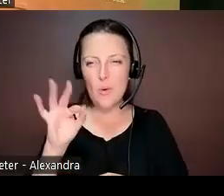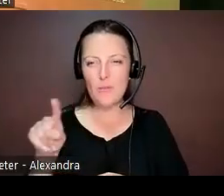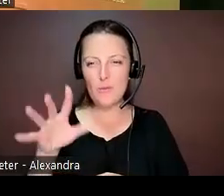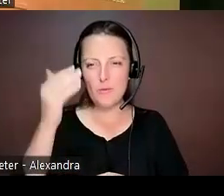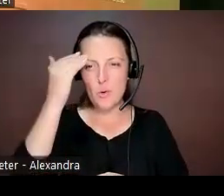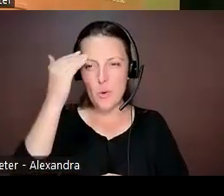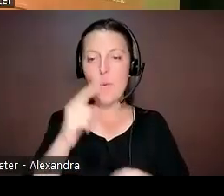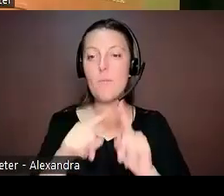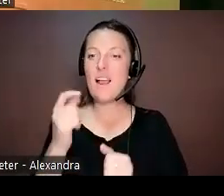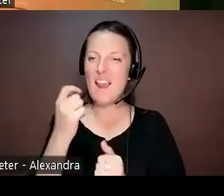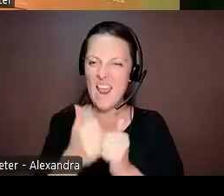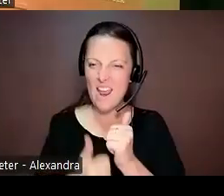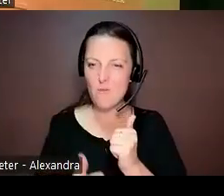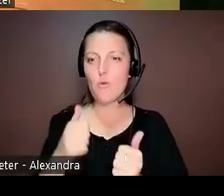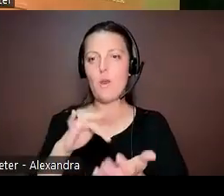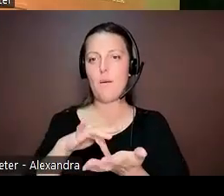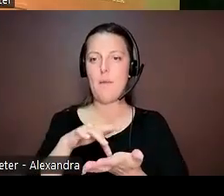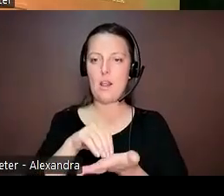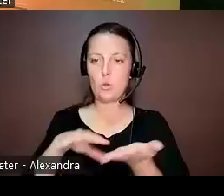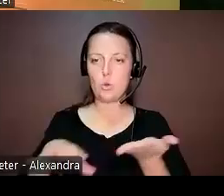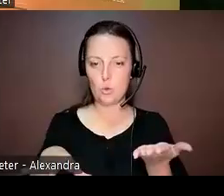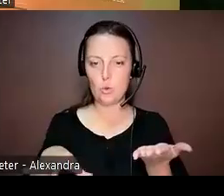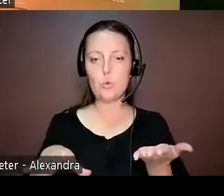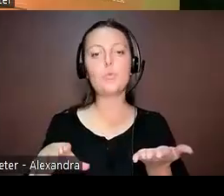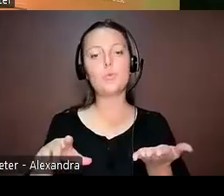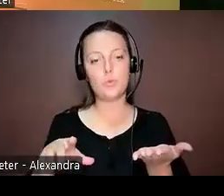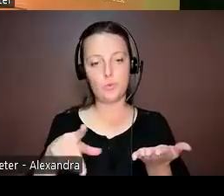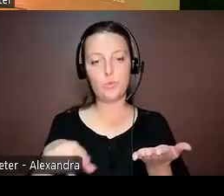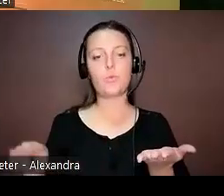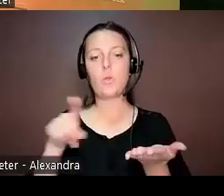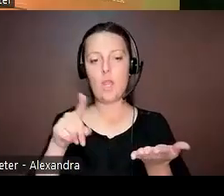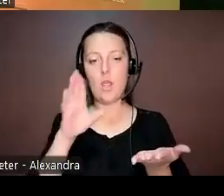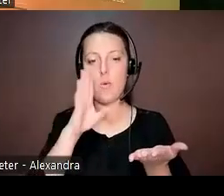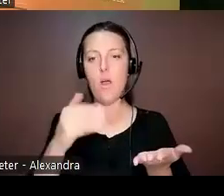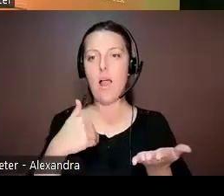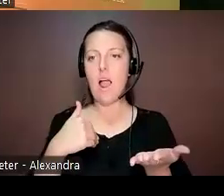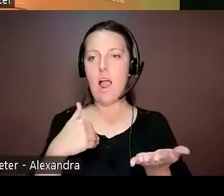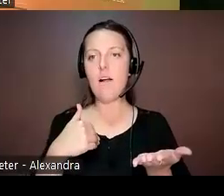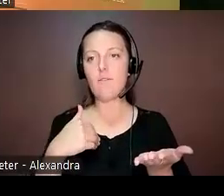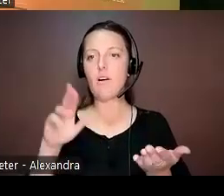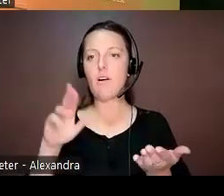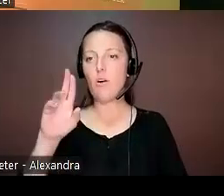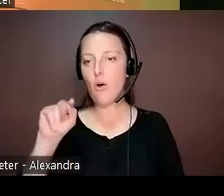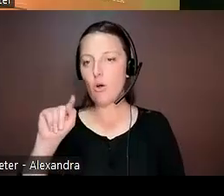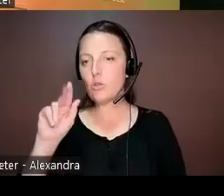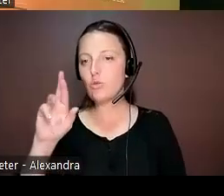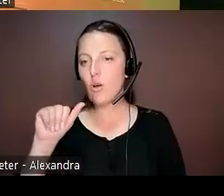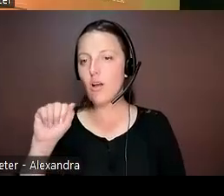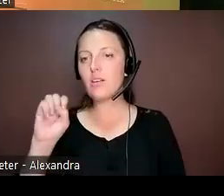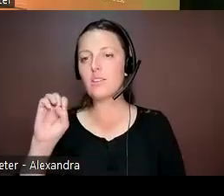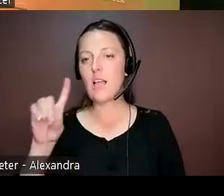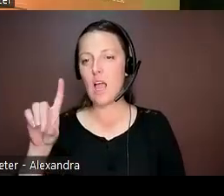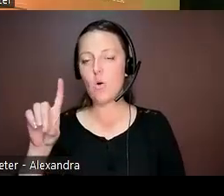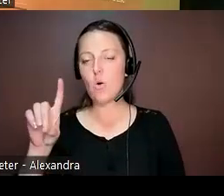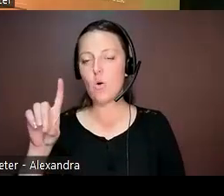at University of Rochester is carrying ultrasound machine on their hands. And that's what I was imagining at that time. You